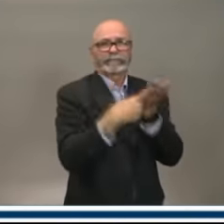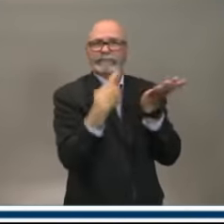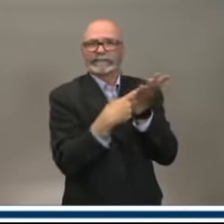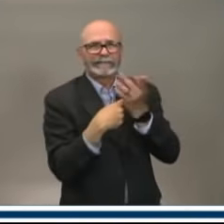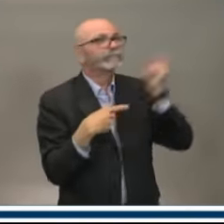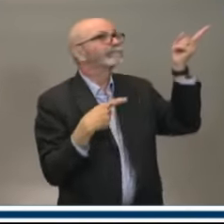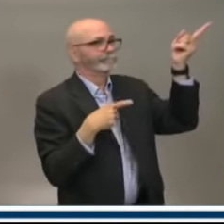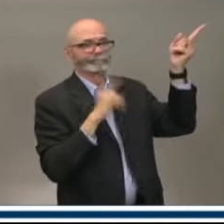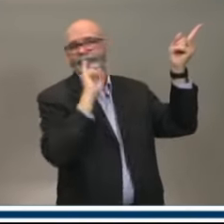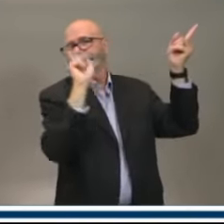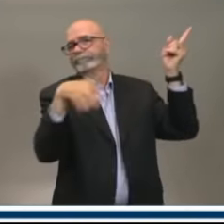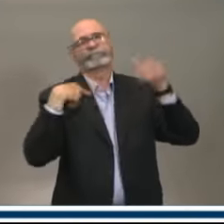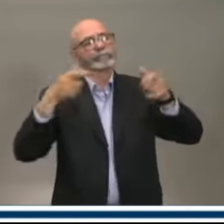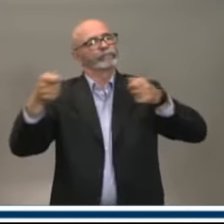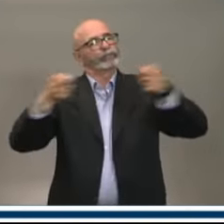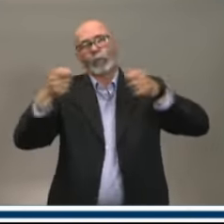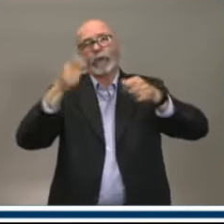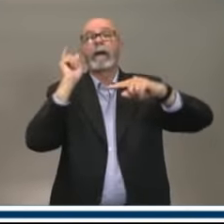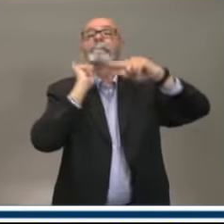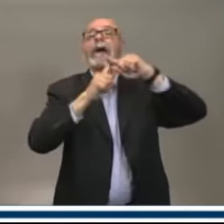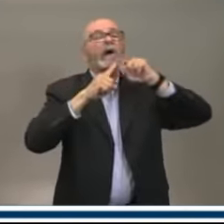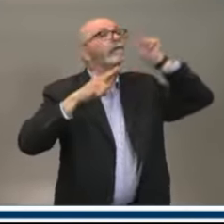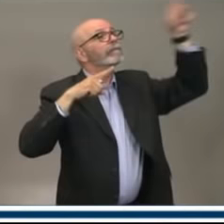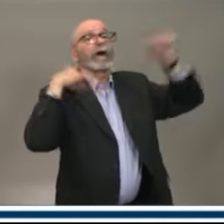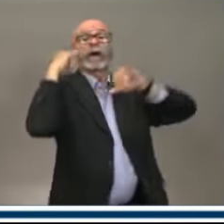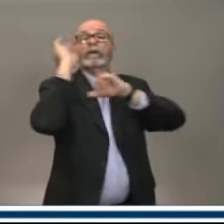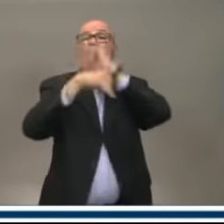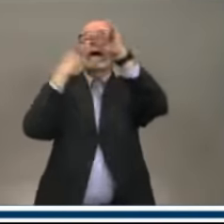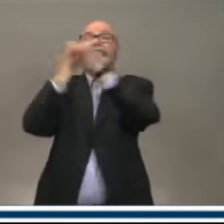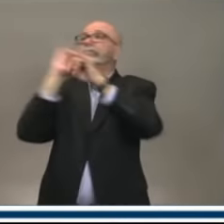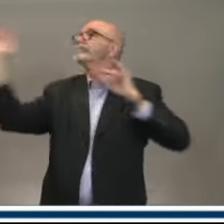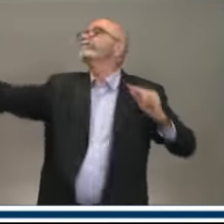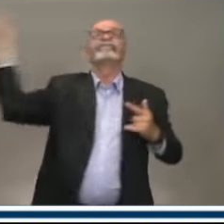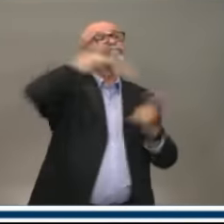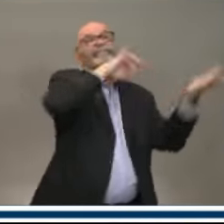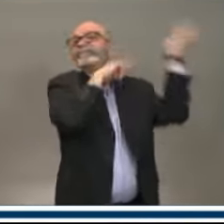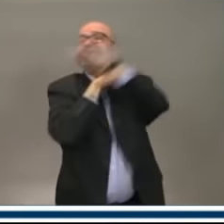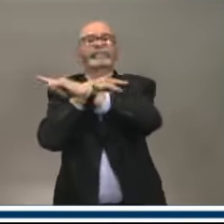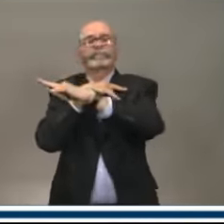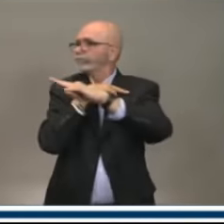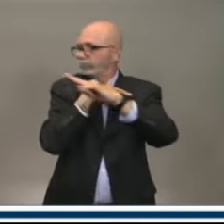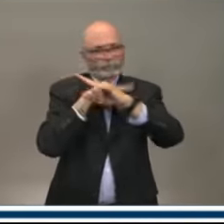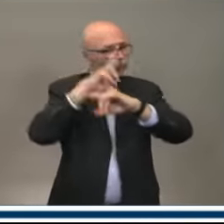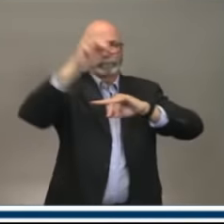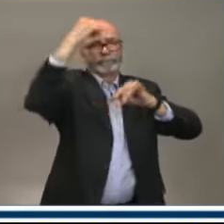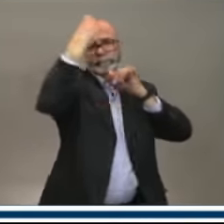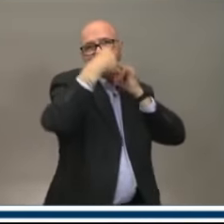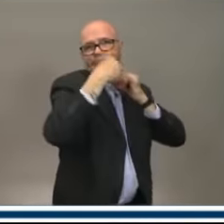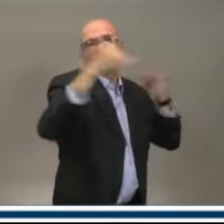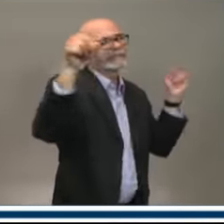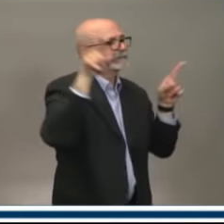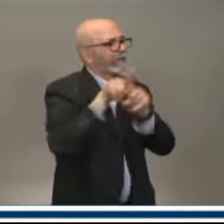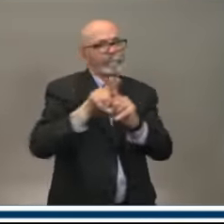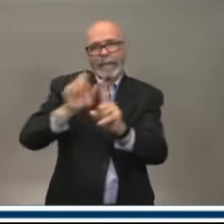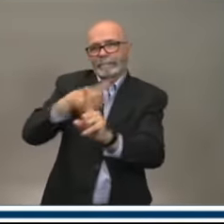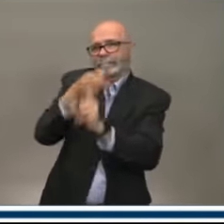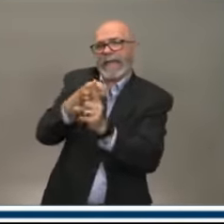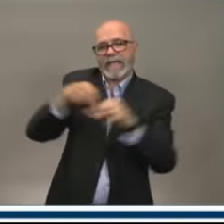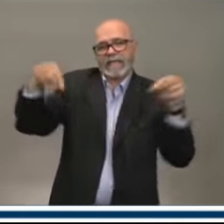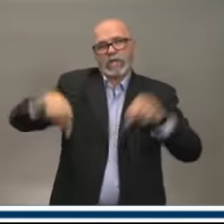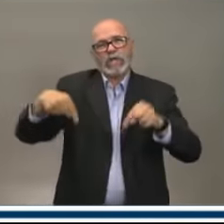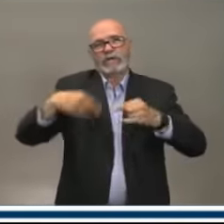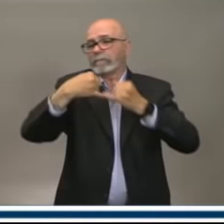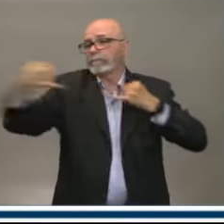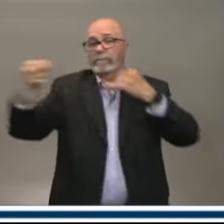minimize the chance of introducing or having COVID-19 brought back into Nova Scotia. And we need to continue to work with communities on awareness